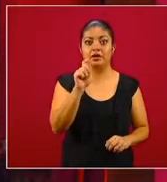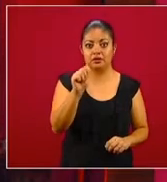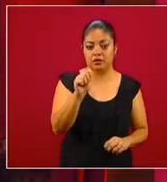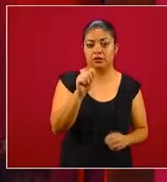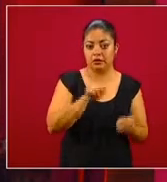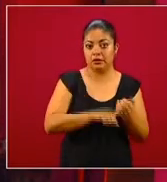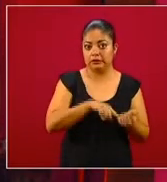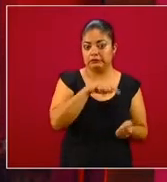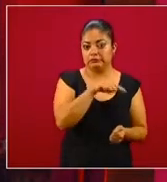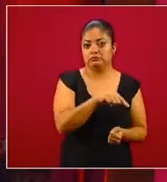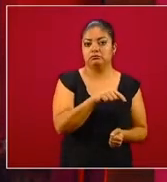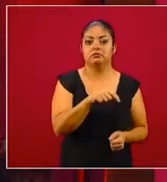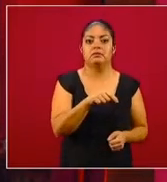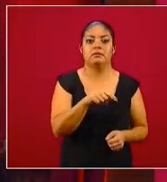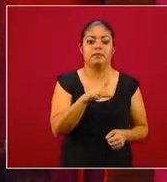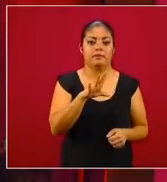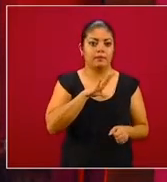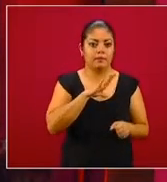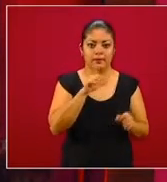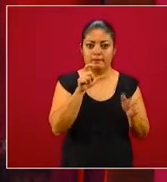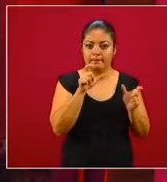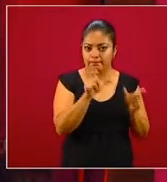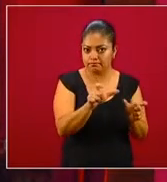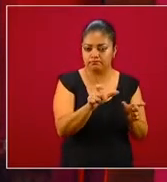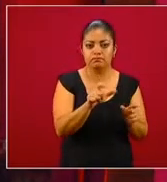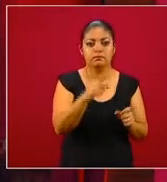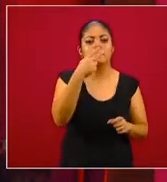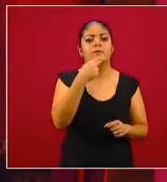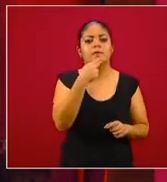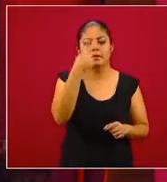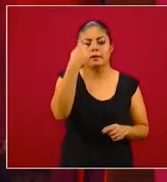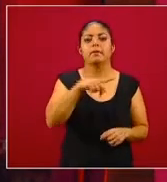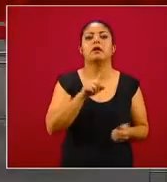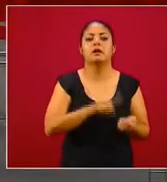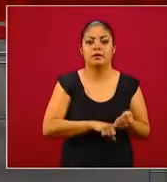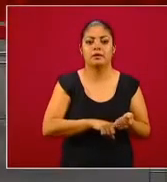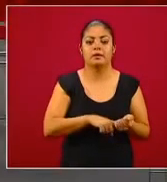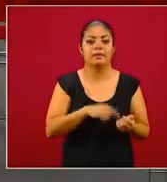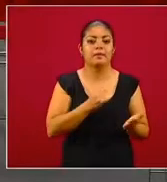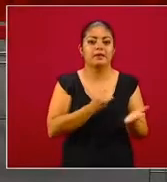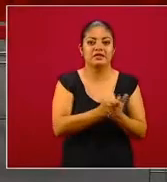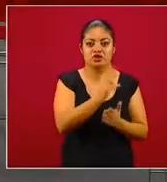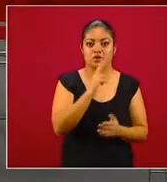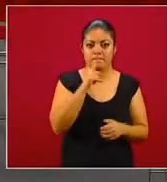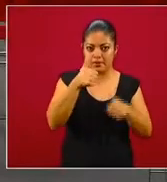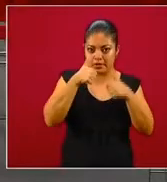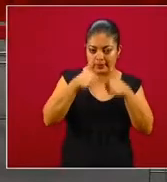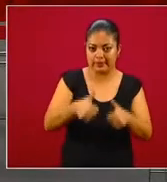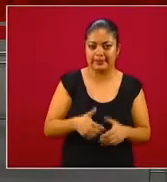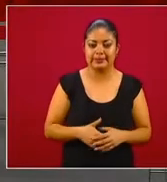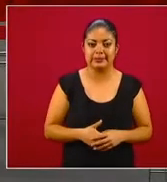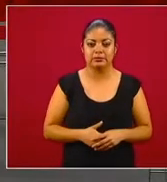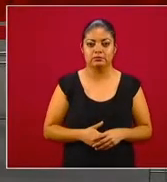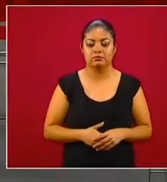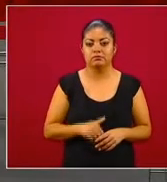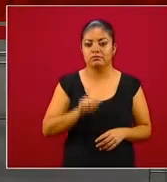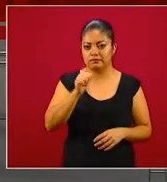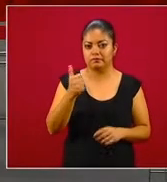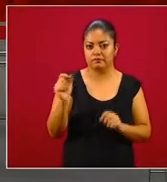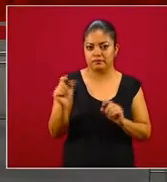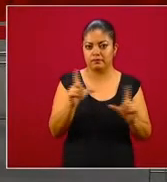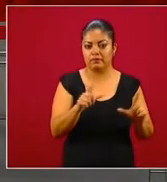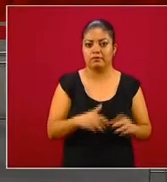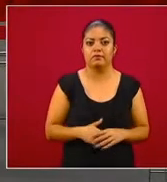to y Information. sus datos Your están protegidos y information van is a servir protected, para and poder tomar it's going to help us mejores make better decisiones. decisions. La Next, siguiente, por